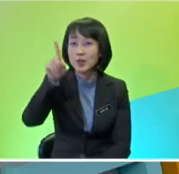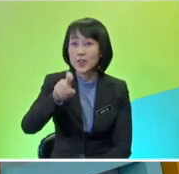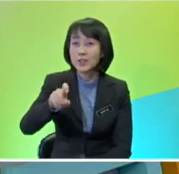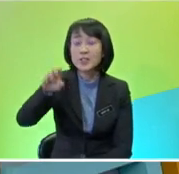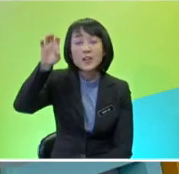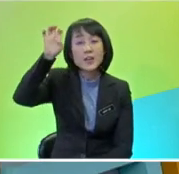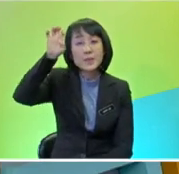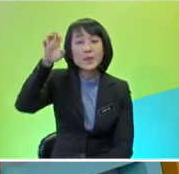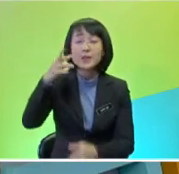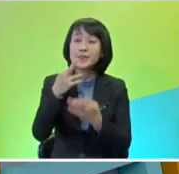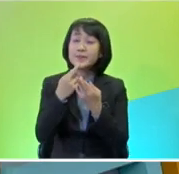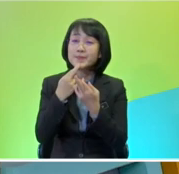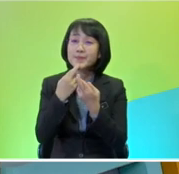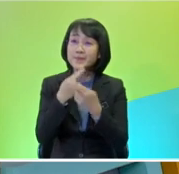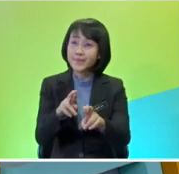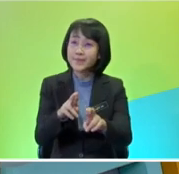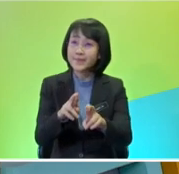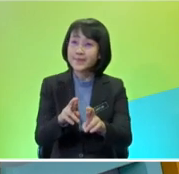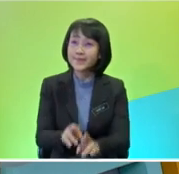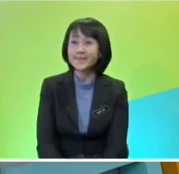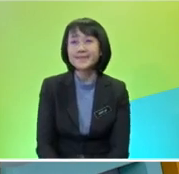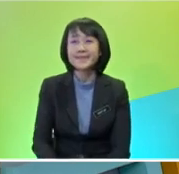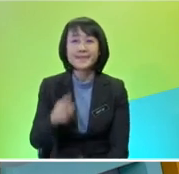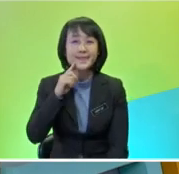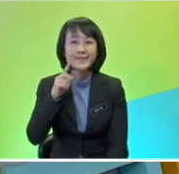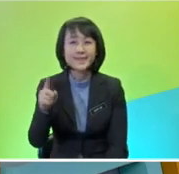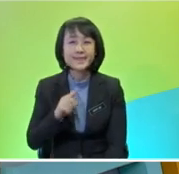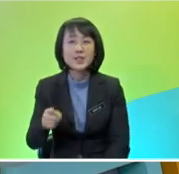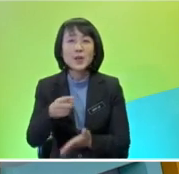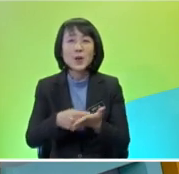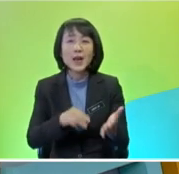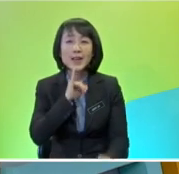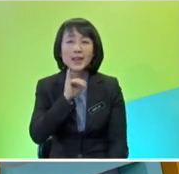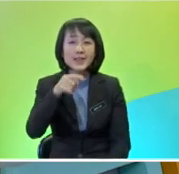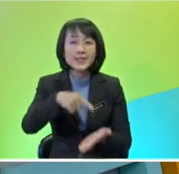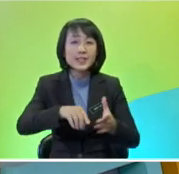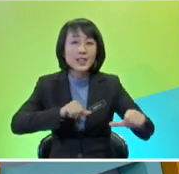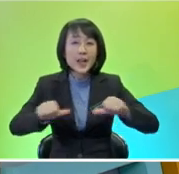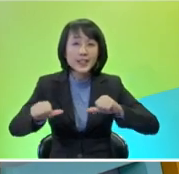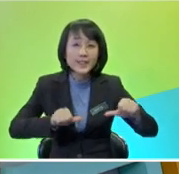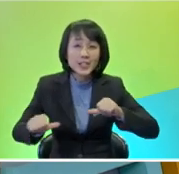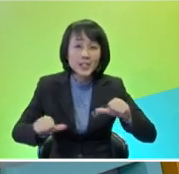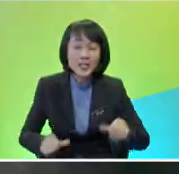Okay, so Zara and Emir. Okay, Zara, what is this activity, Zara?